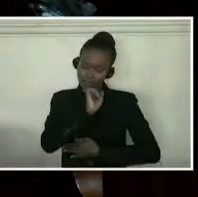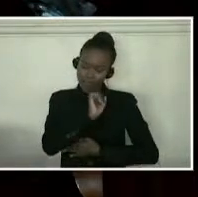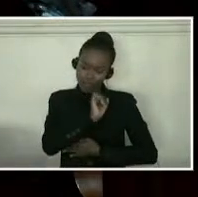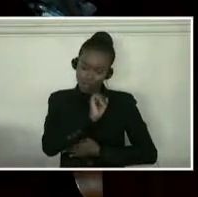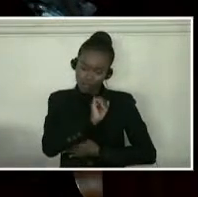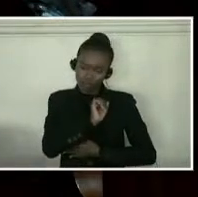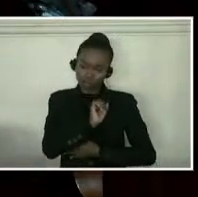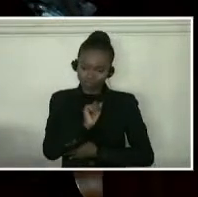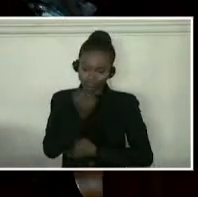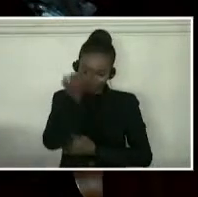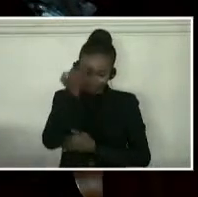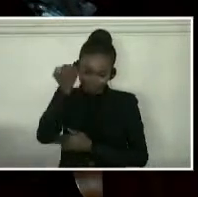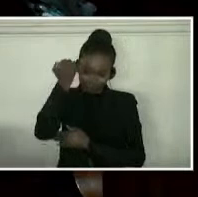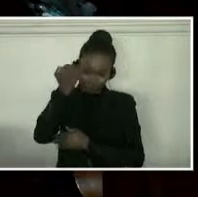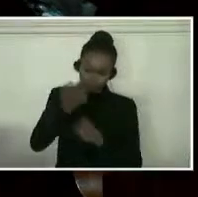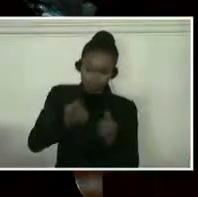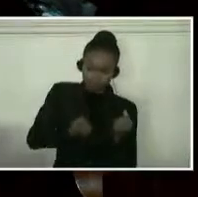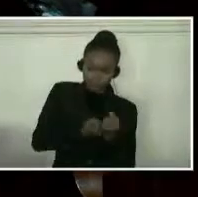it